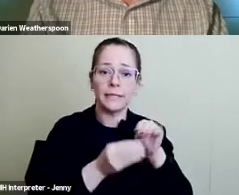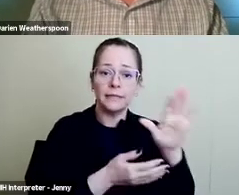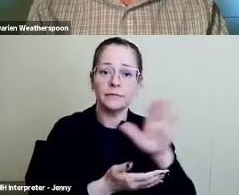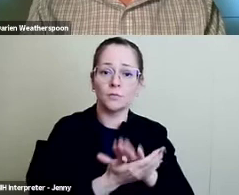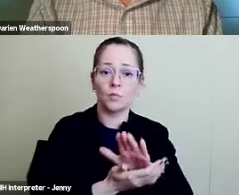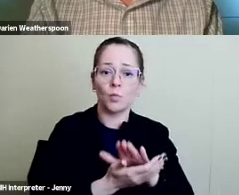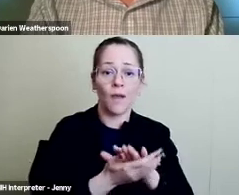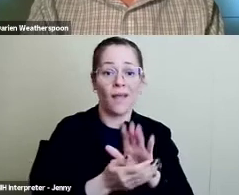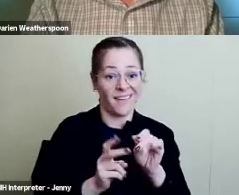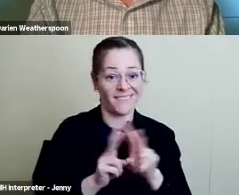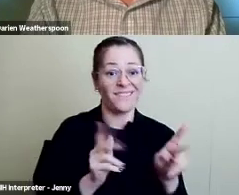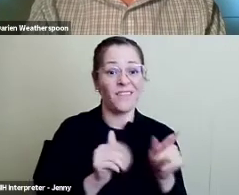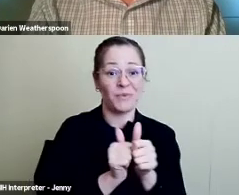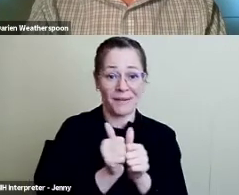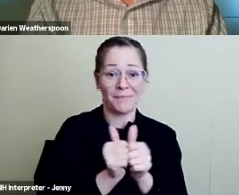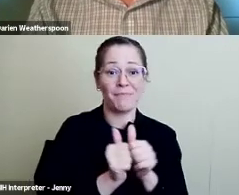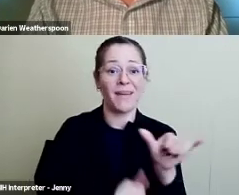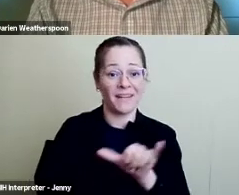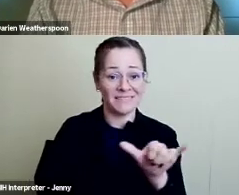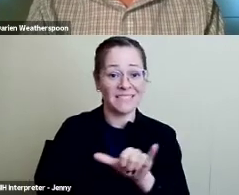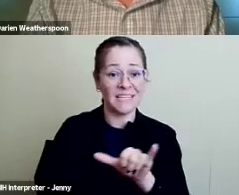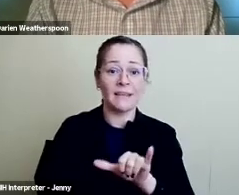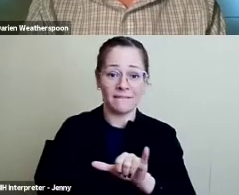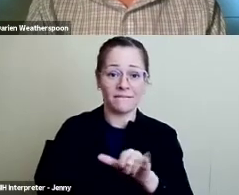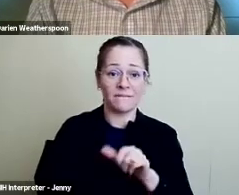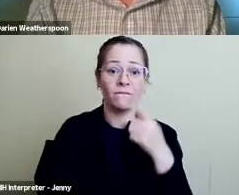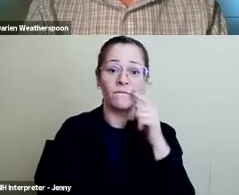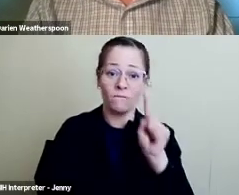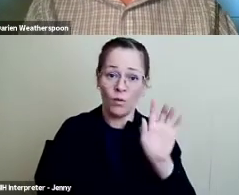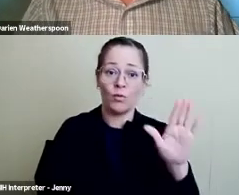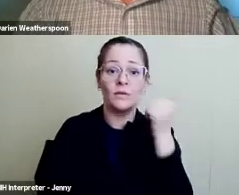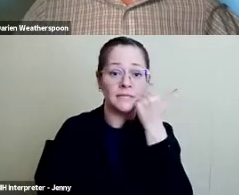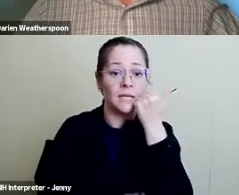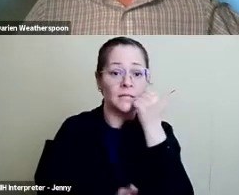and very competitive for a dental career.